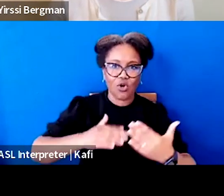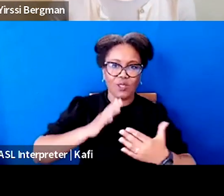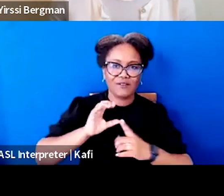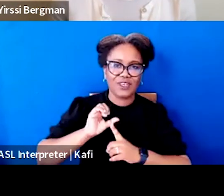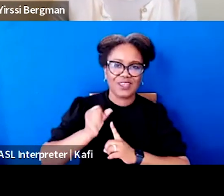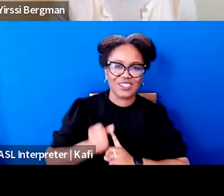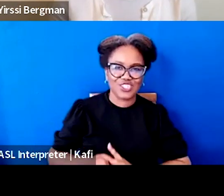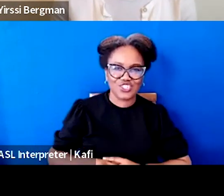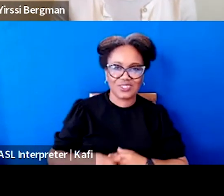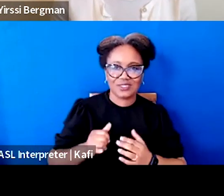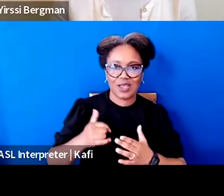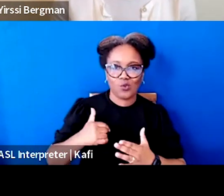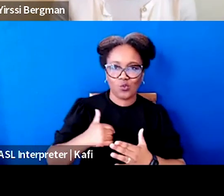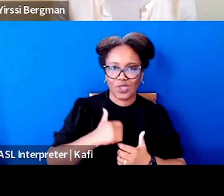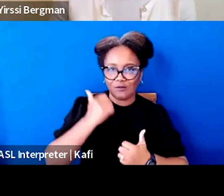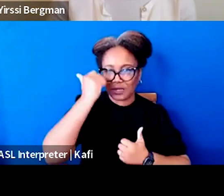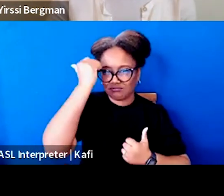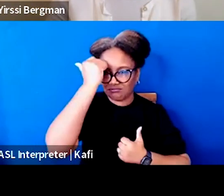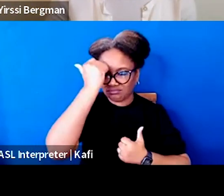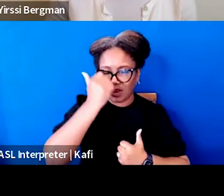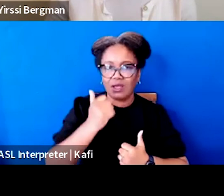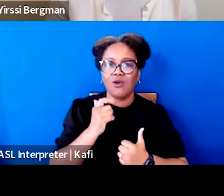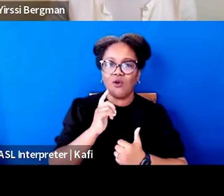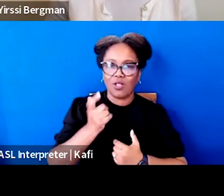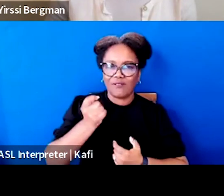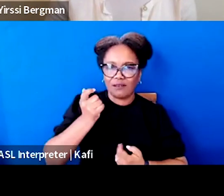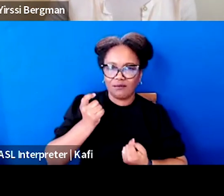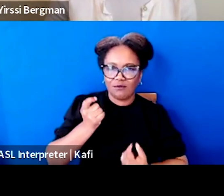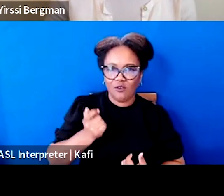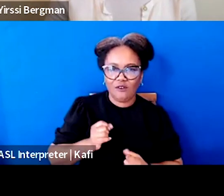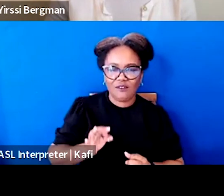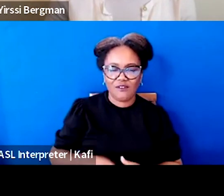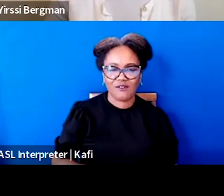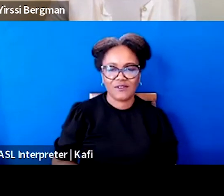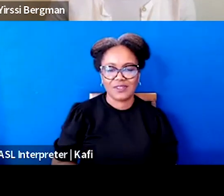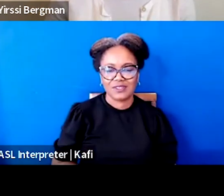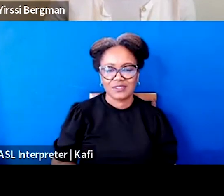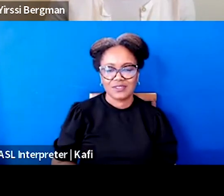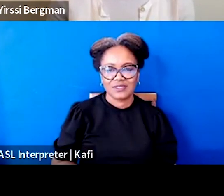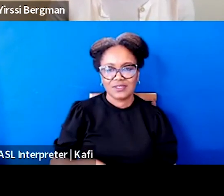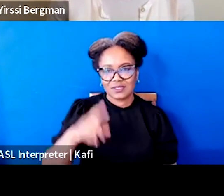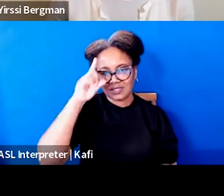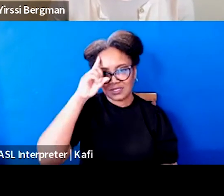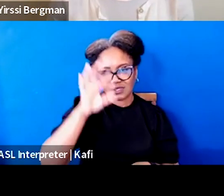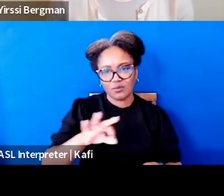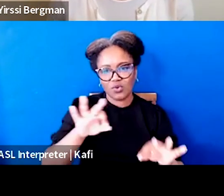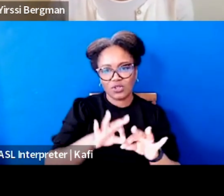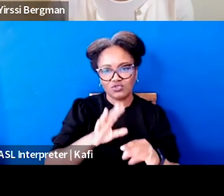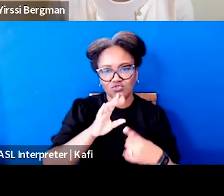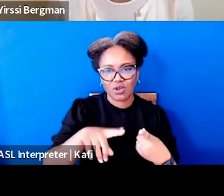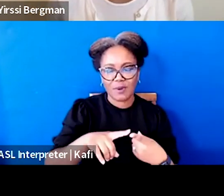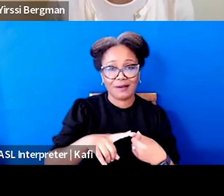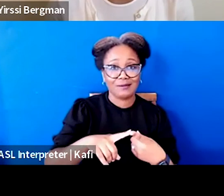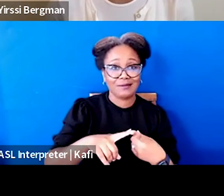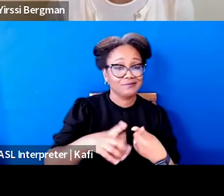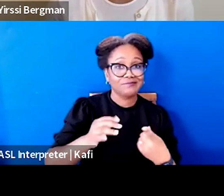know, I feel like it's really important for people within my community to talk about anti-migrant sentiments and anti-Blackness